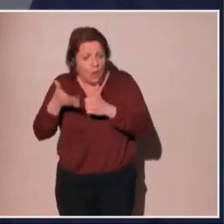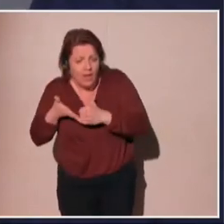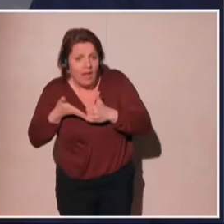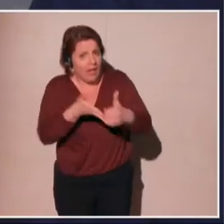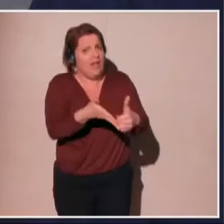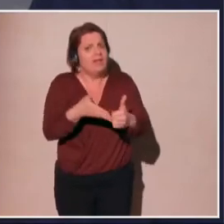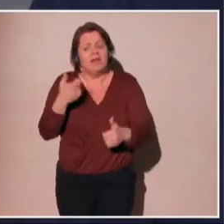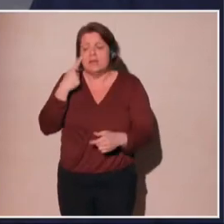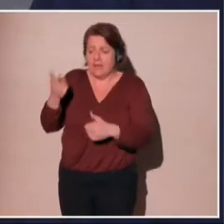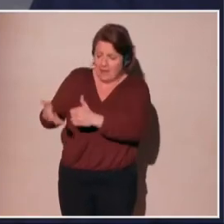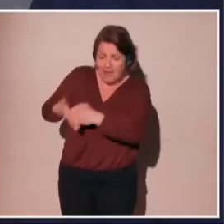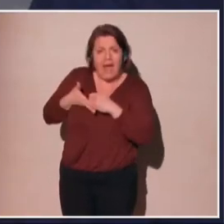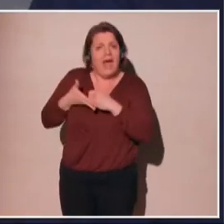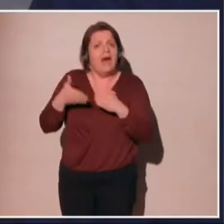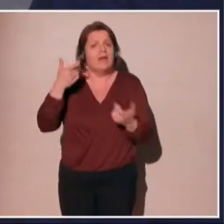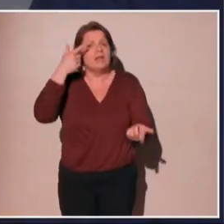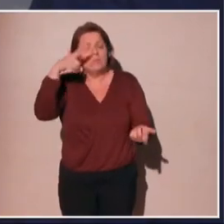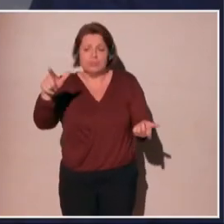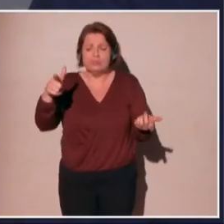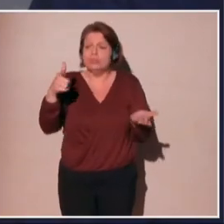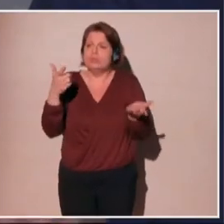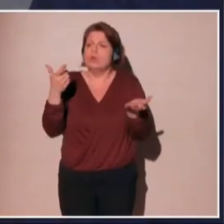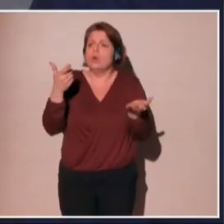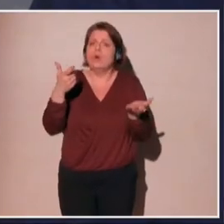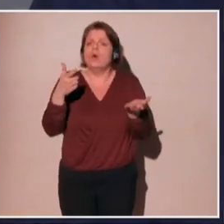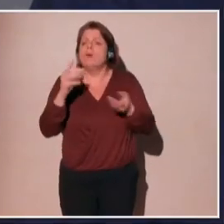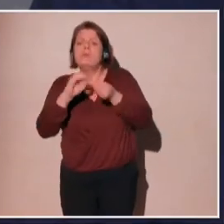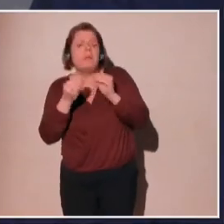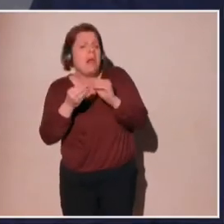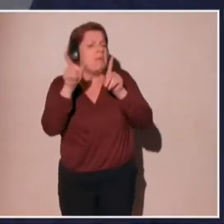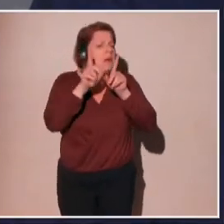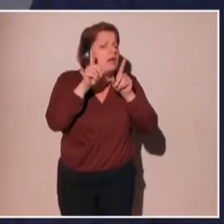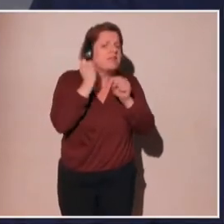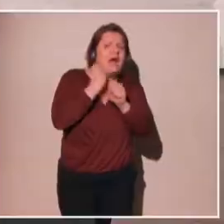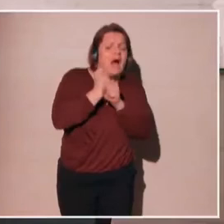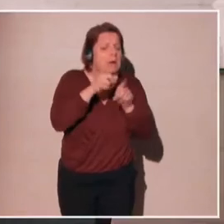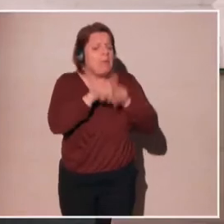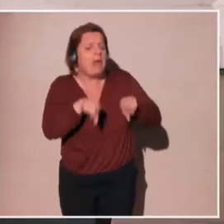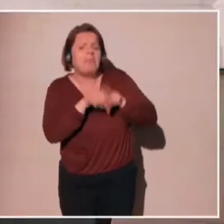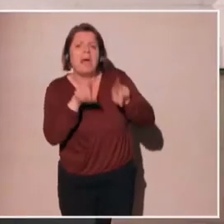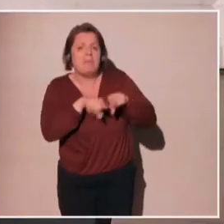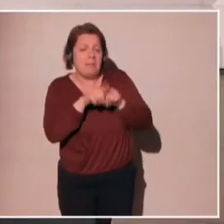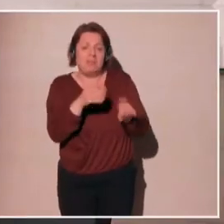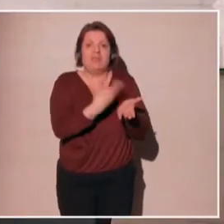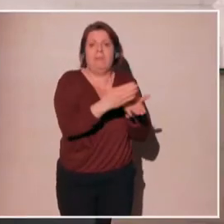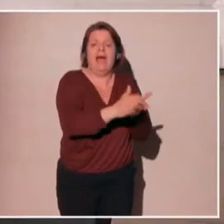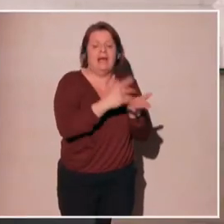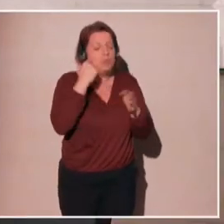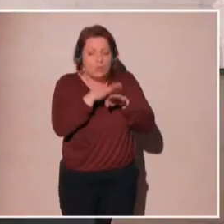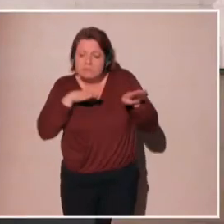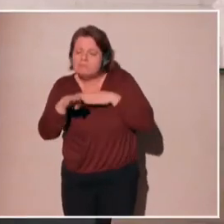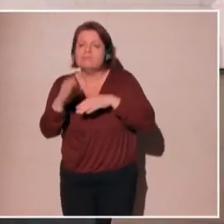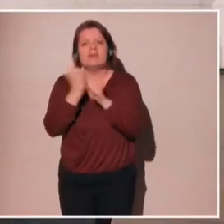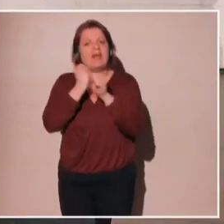unnecessarily repetitive details, and so that we can be augmented humans. Thank you. Thank you very